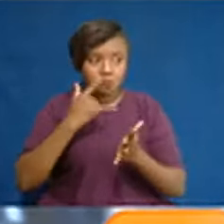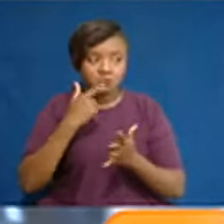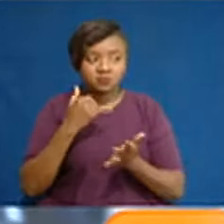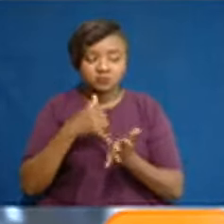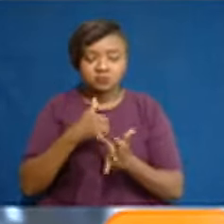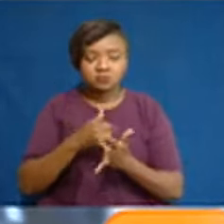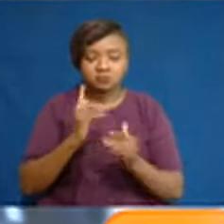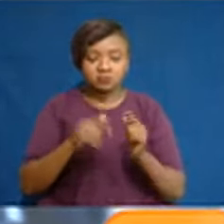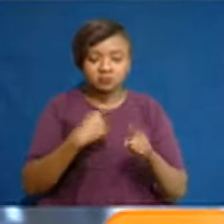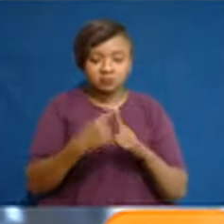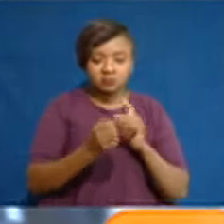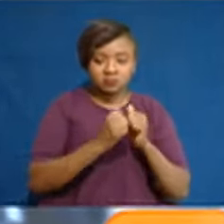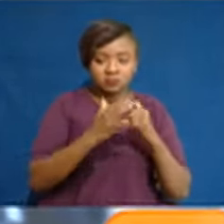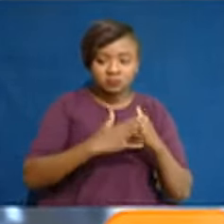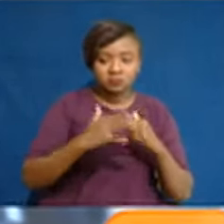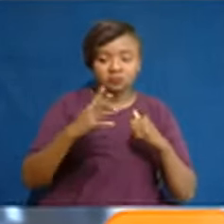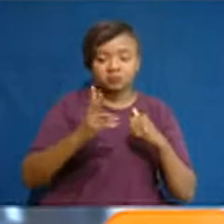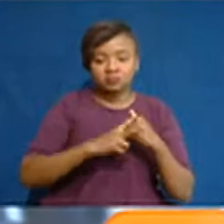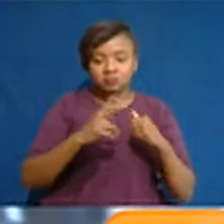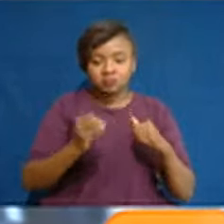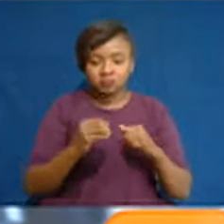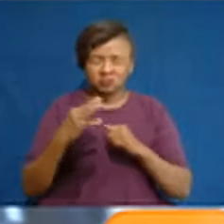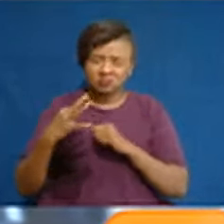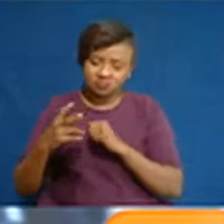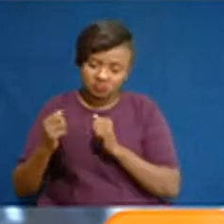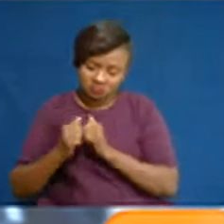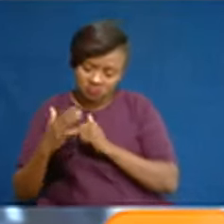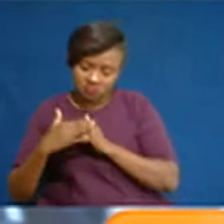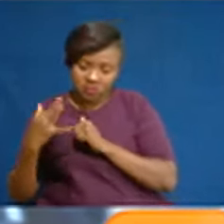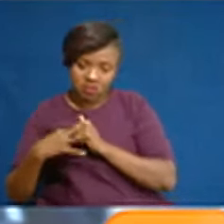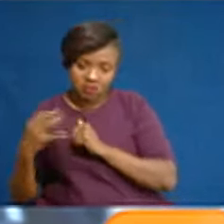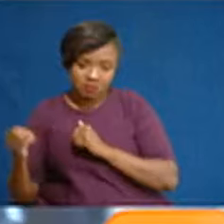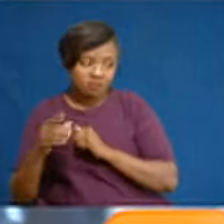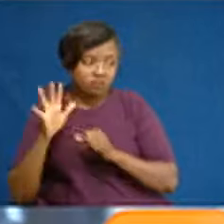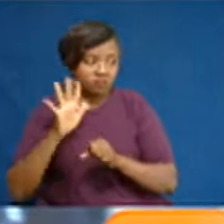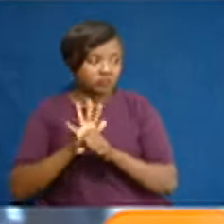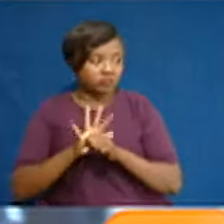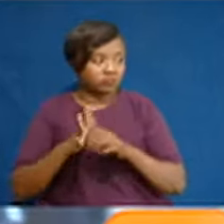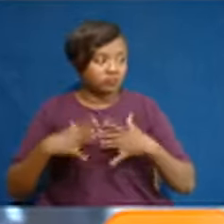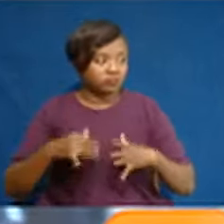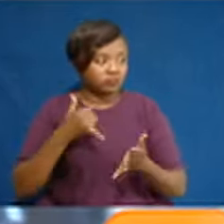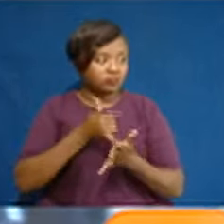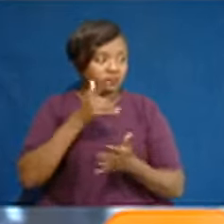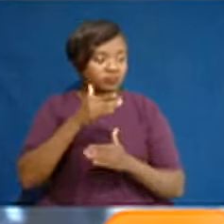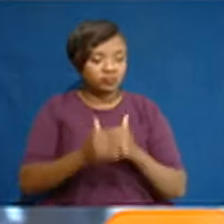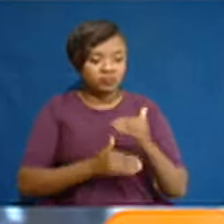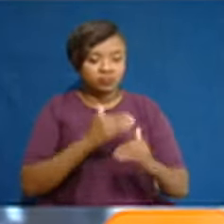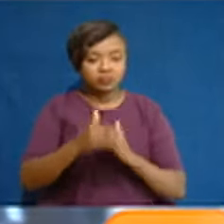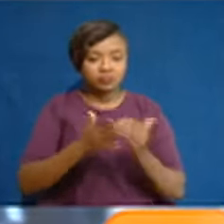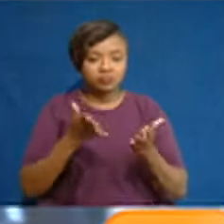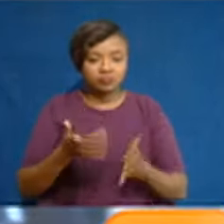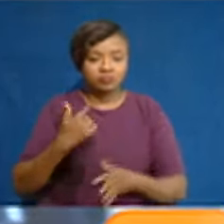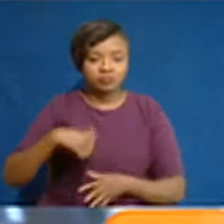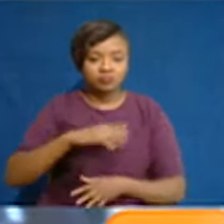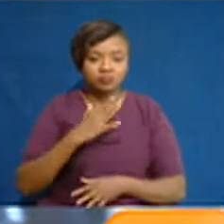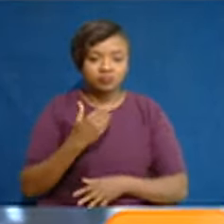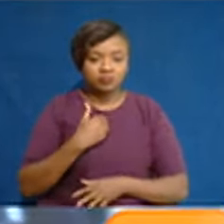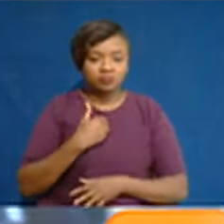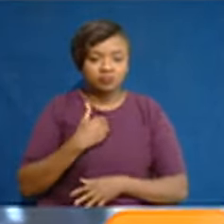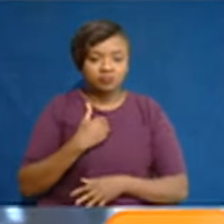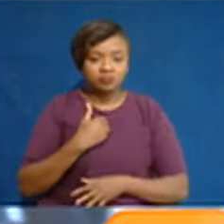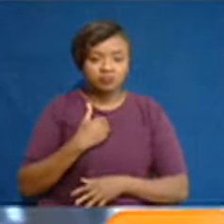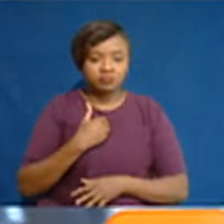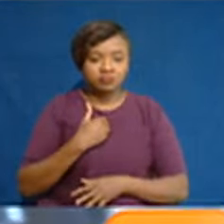and 80s, the Second Liberation, many NGOs were involved in that process. And I think what we have now is the Third Liberation led by the Gen